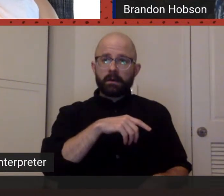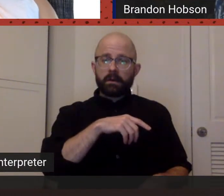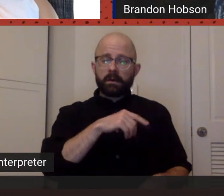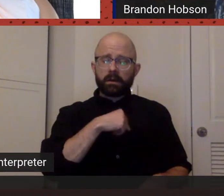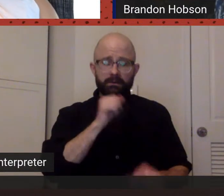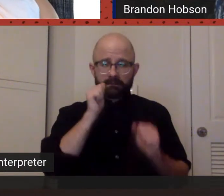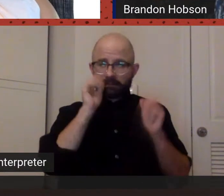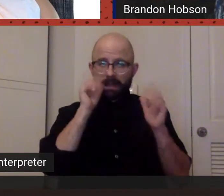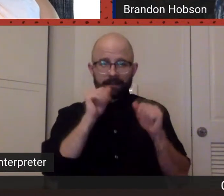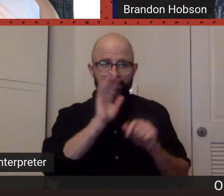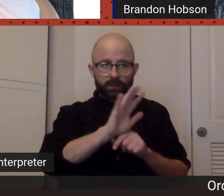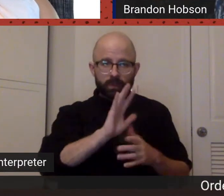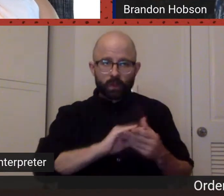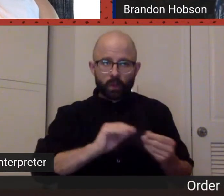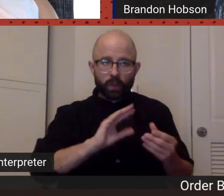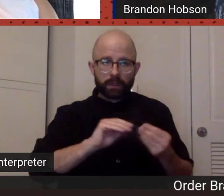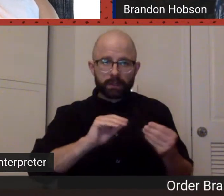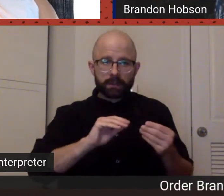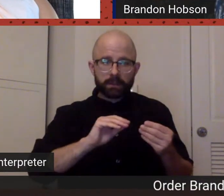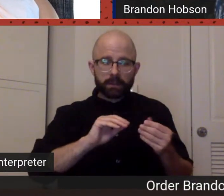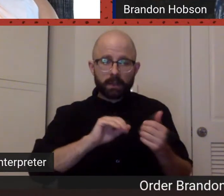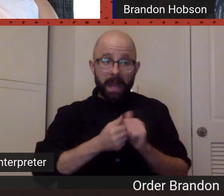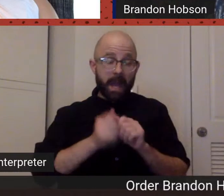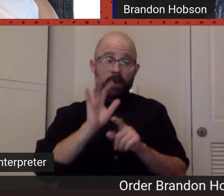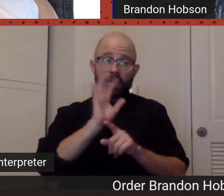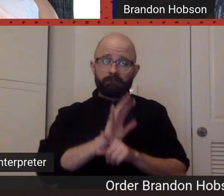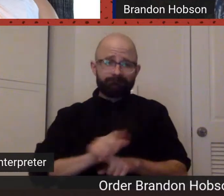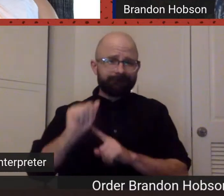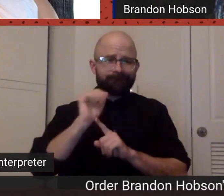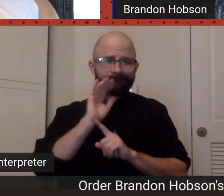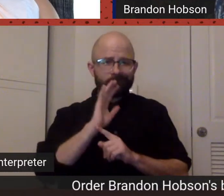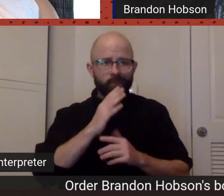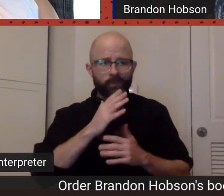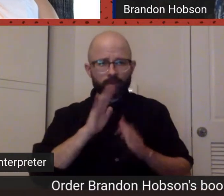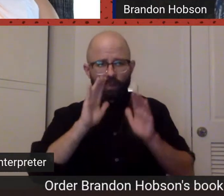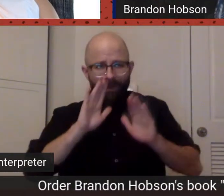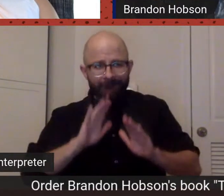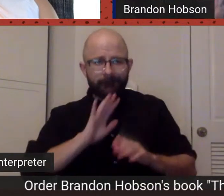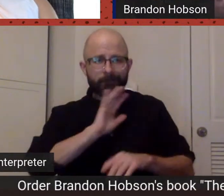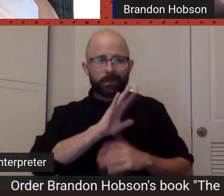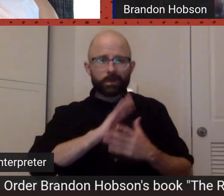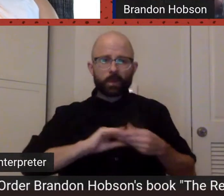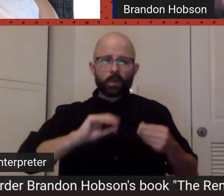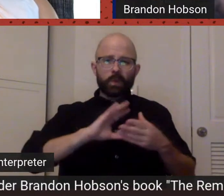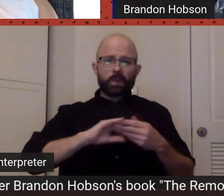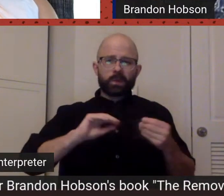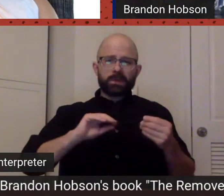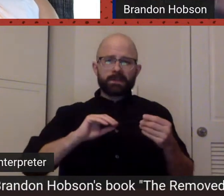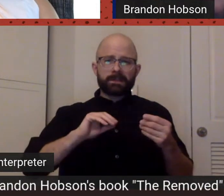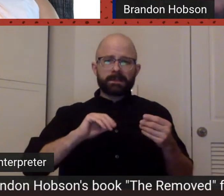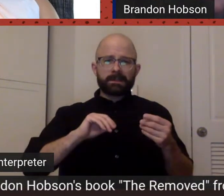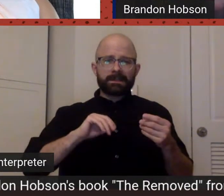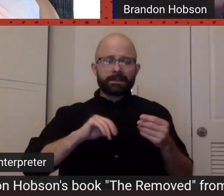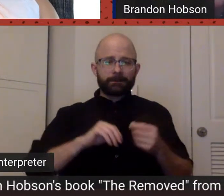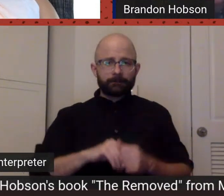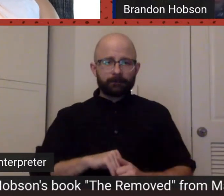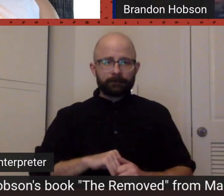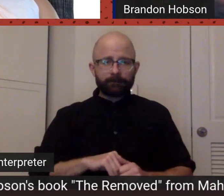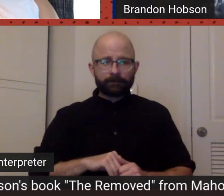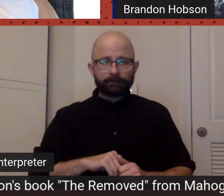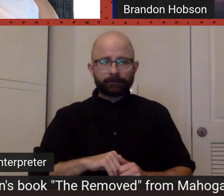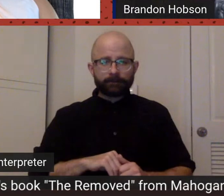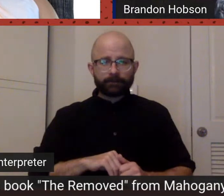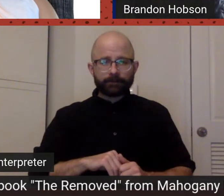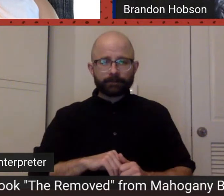their stories and how wonderful their stories are, and how different these, you